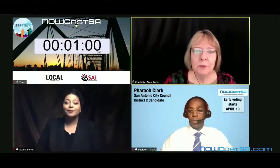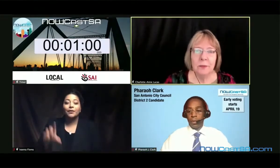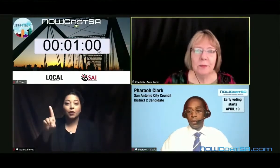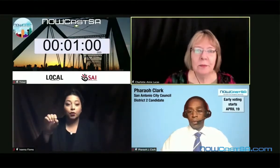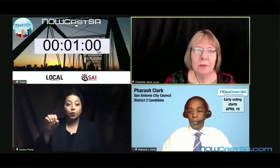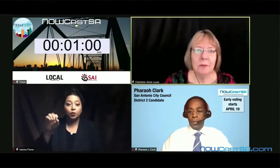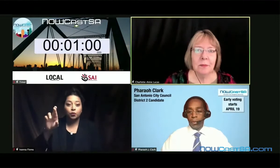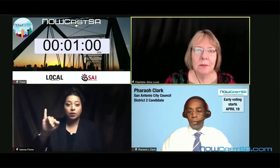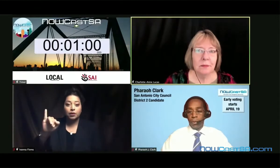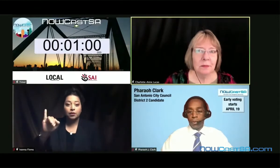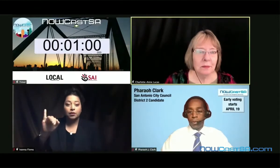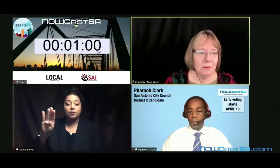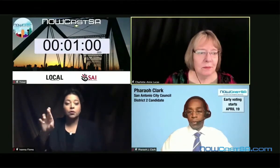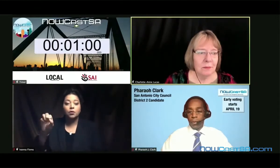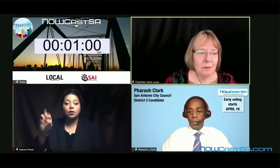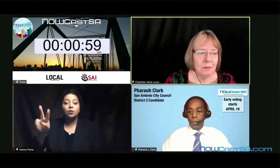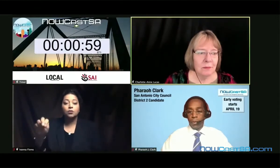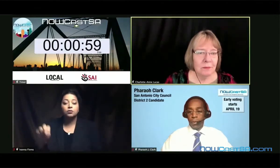Brown.